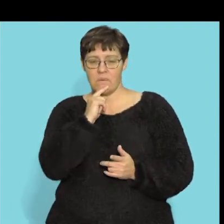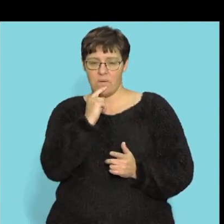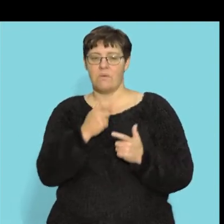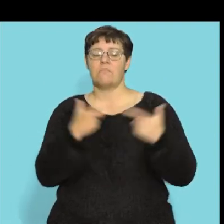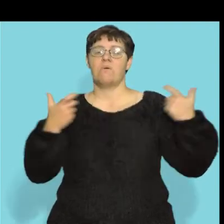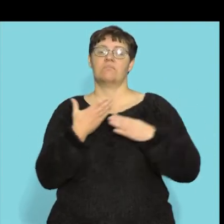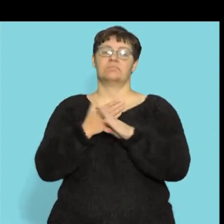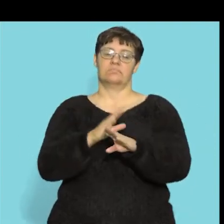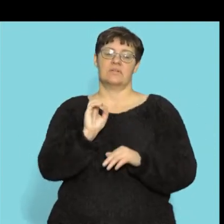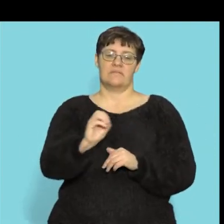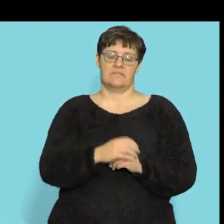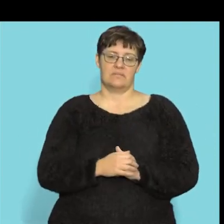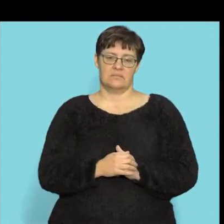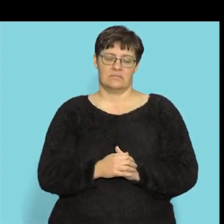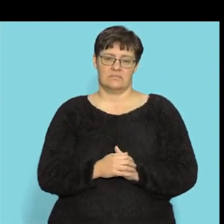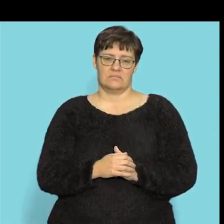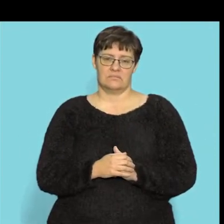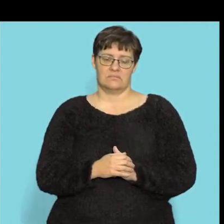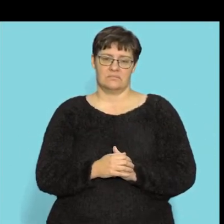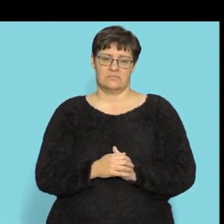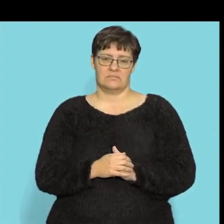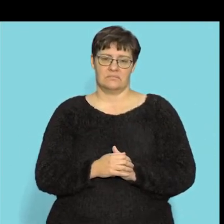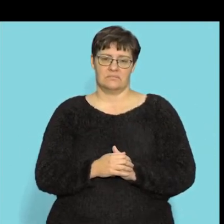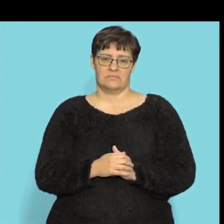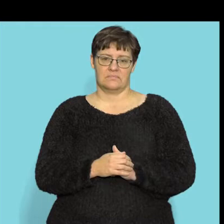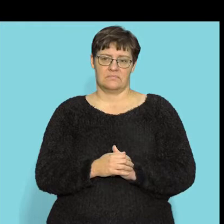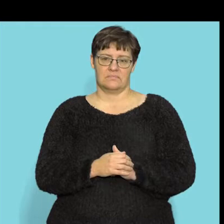will actually be experienced, right?